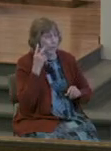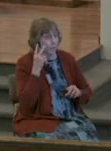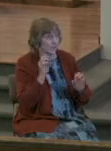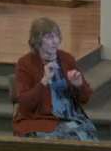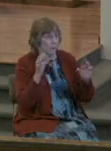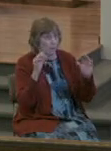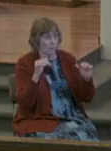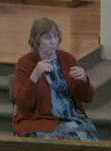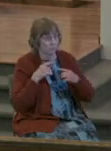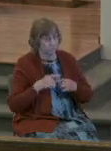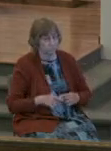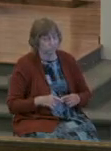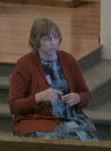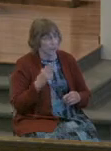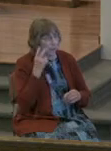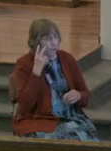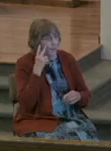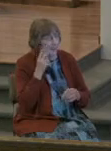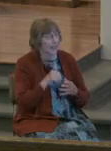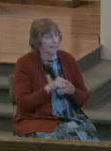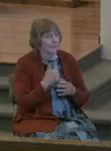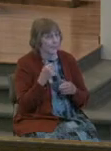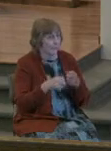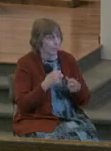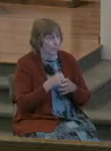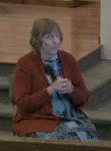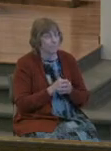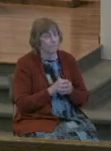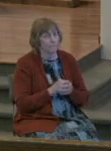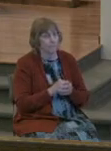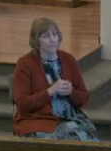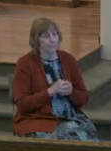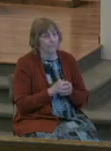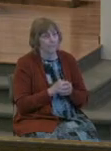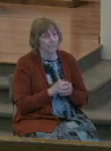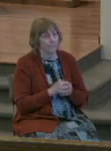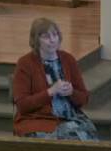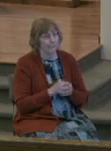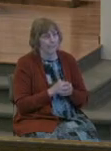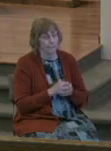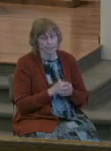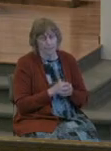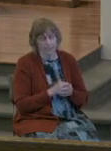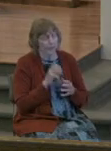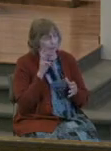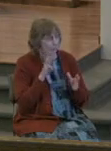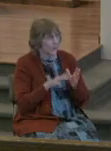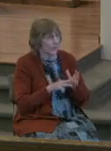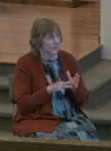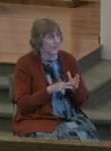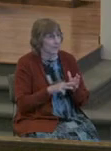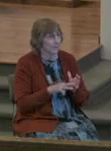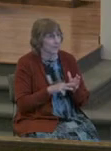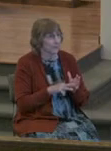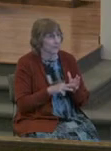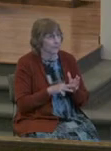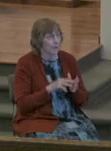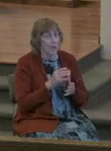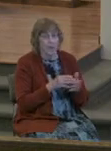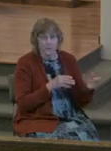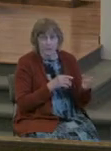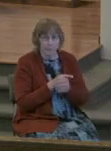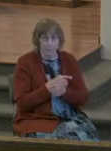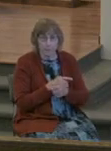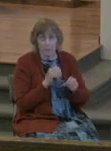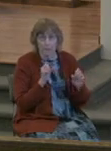because of that. We see another problem with our witness that maybe, you know, for some, some of you may be diligent